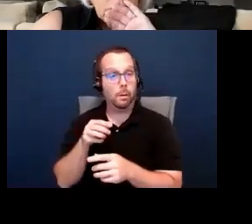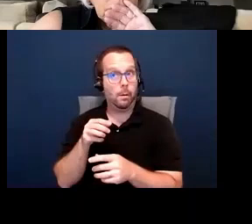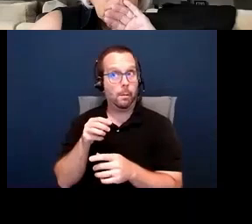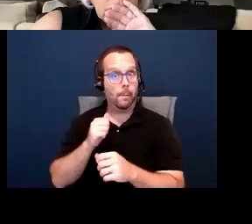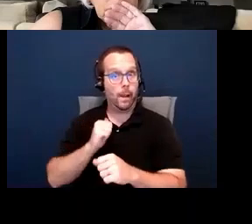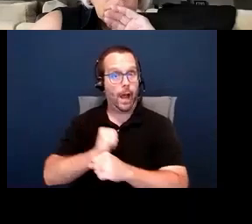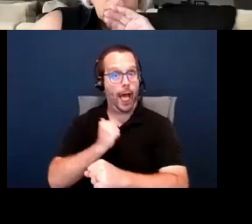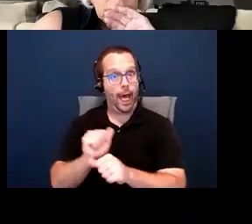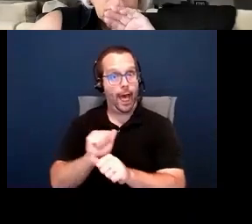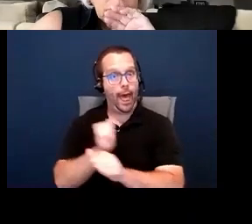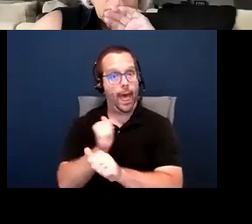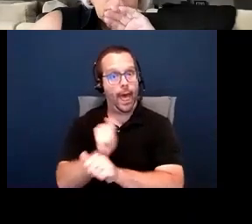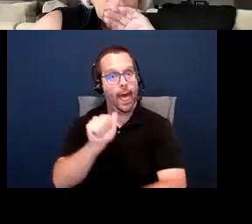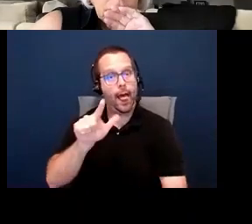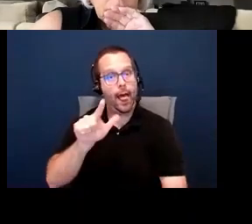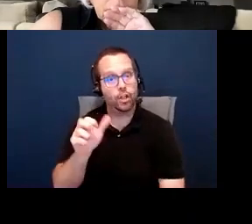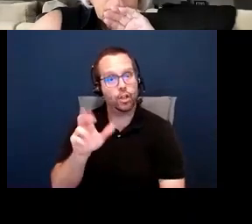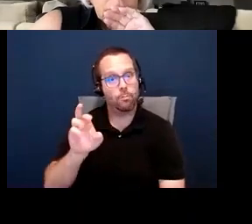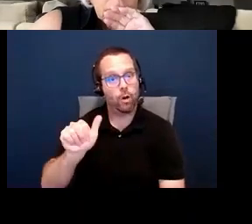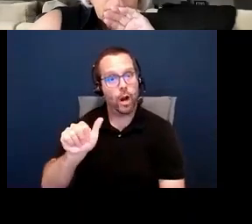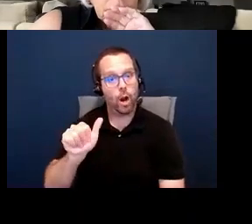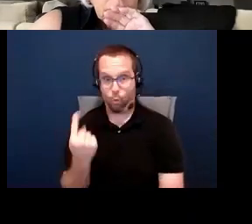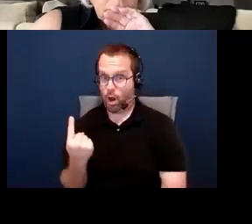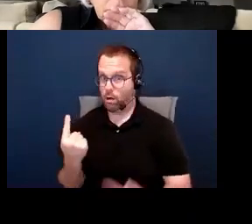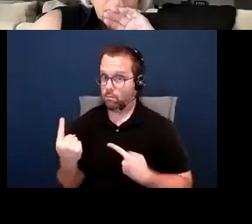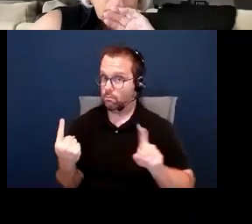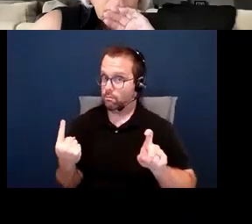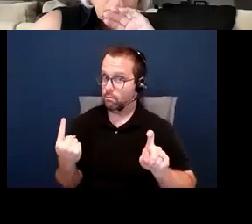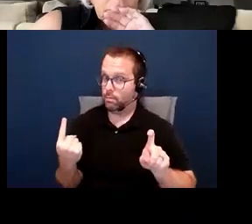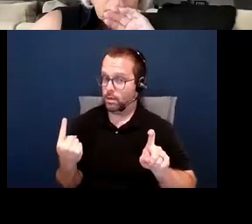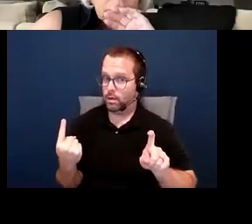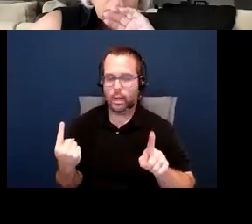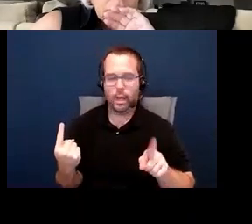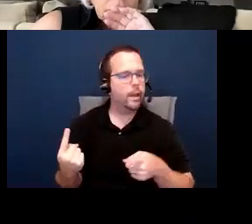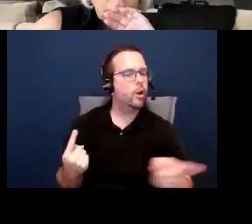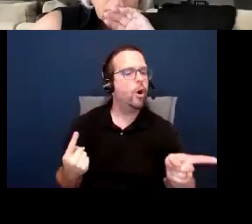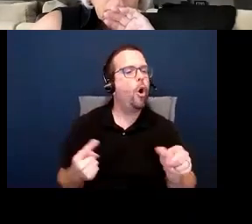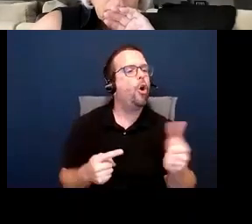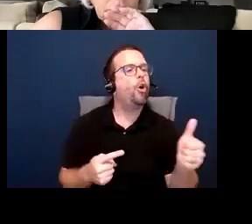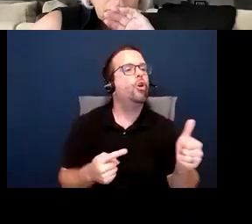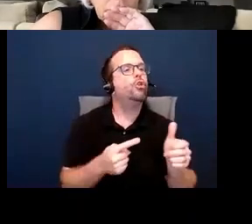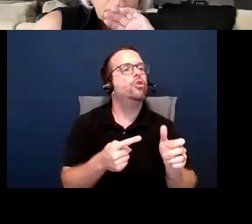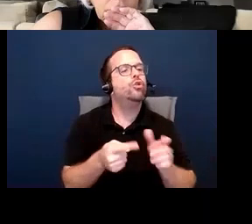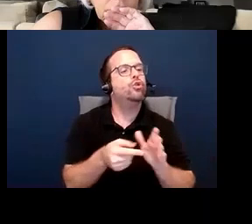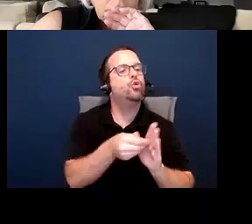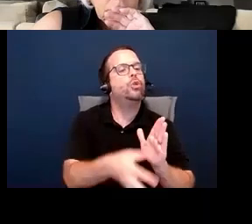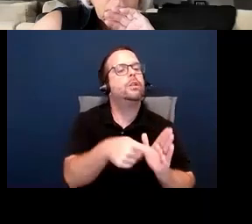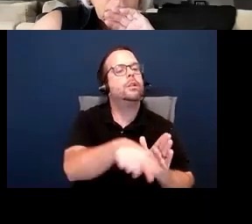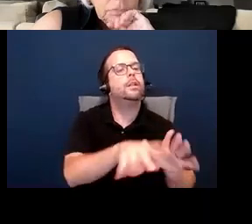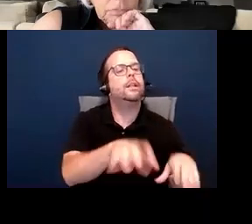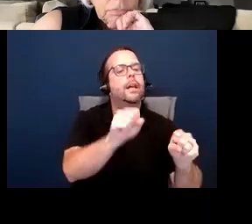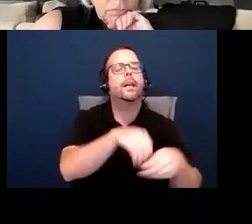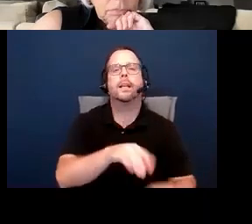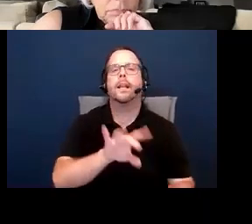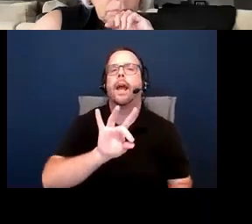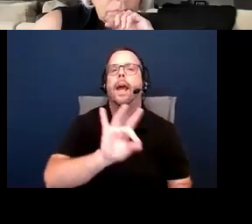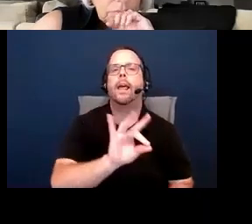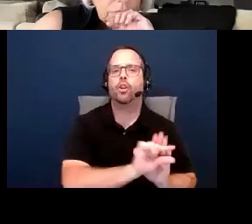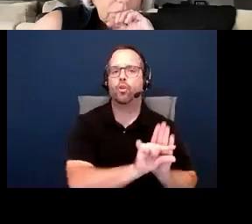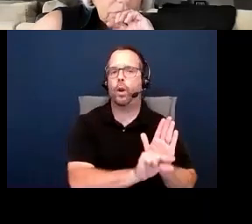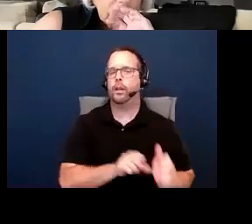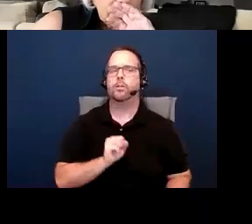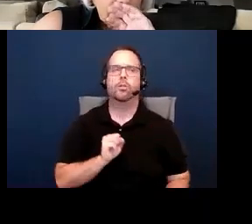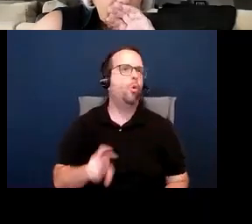1? And this was when most students were taking this, say, in 8th grade or in 9th grade, and they actually drawing